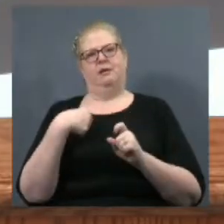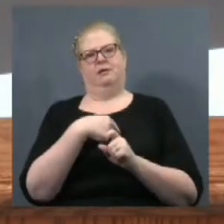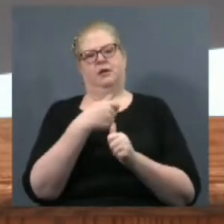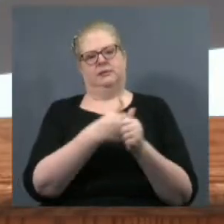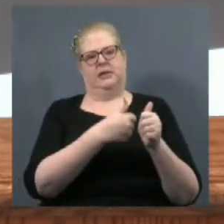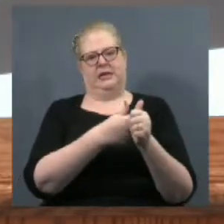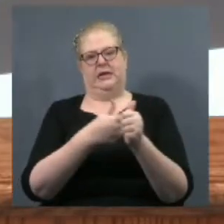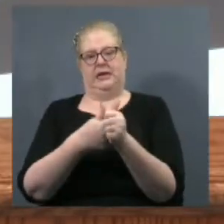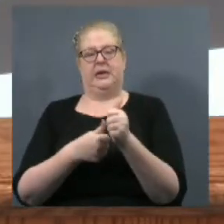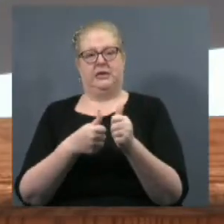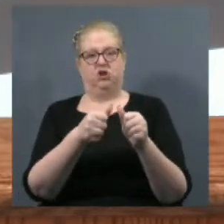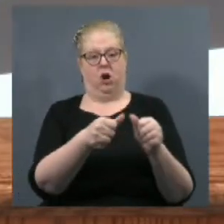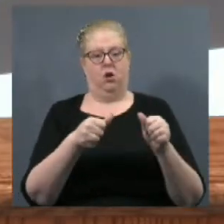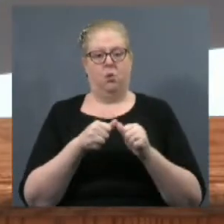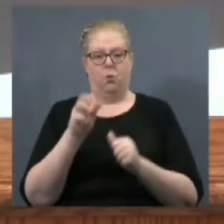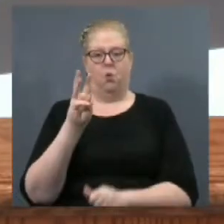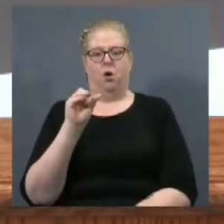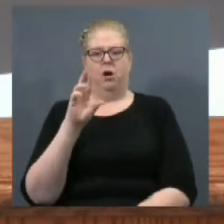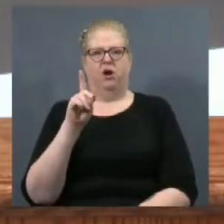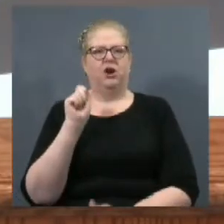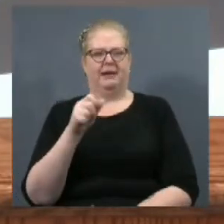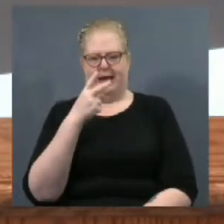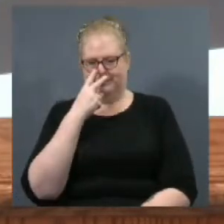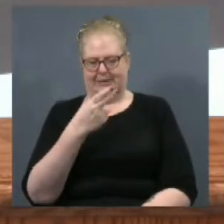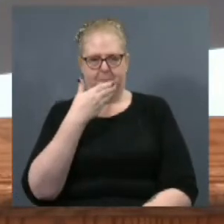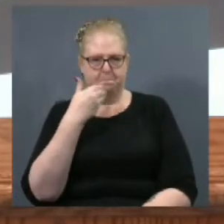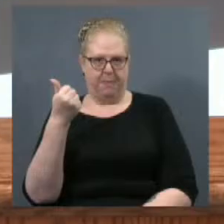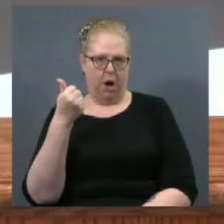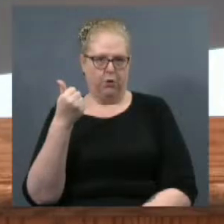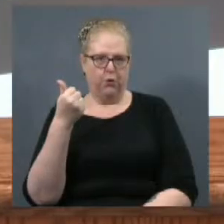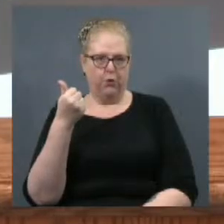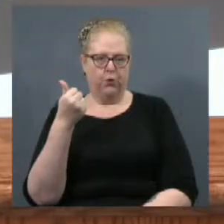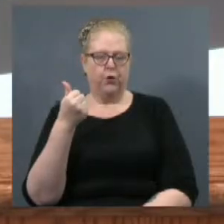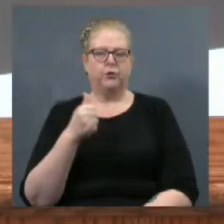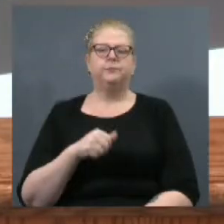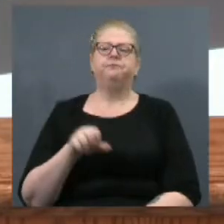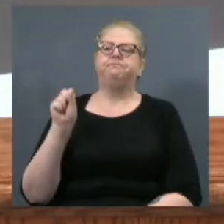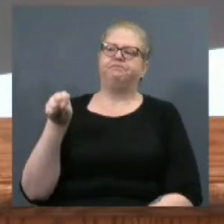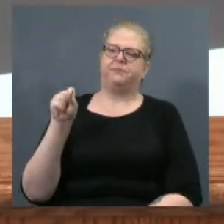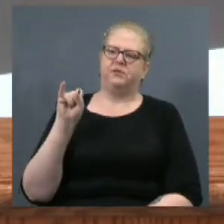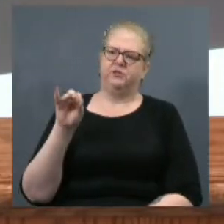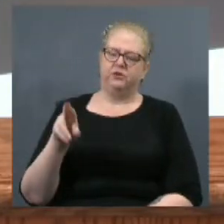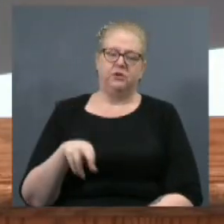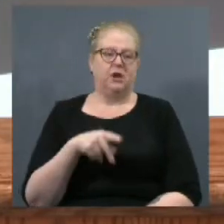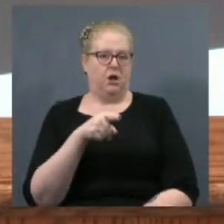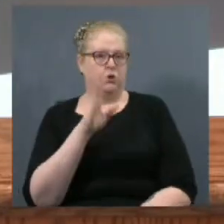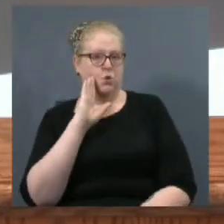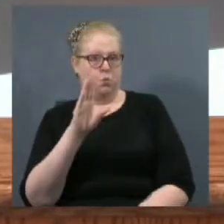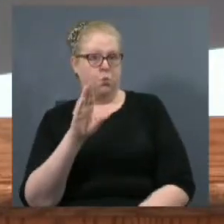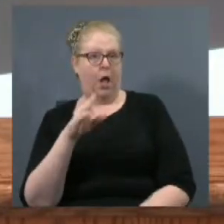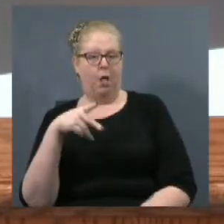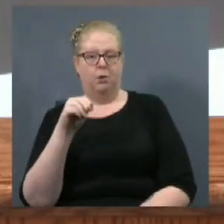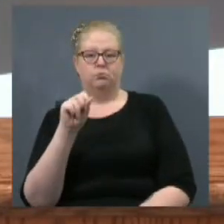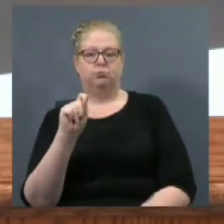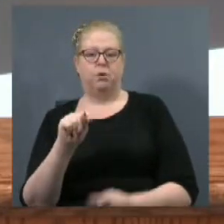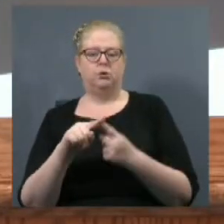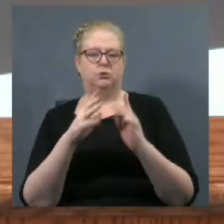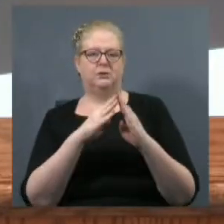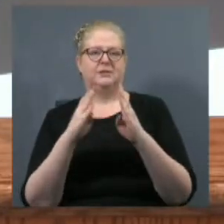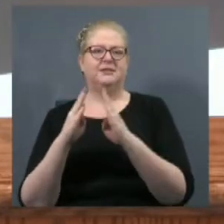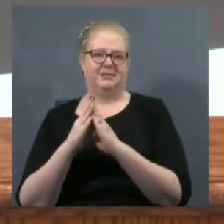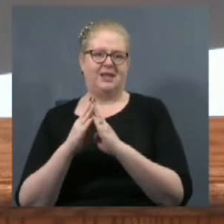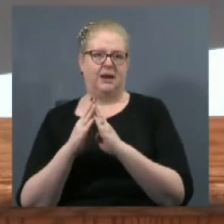maybe see it a little bit better. Hopefully think you can get that posted to the city's website. I know we've got our ward maps